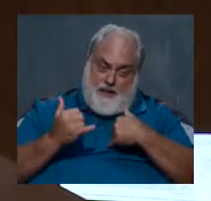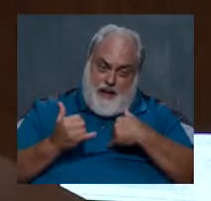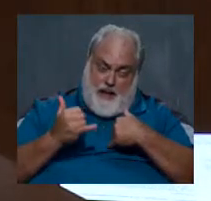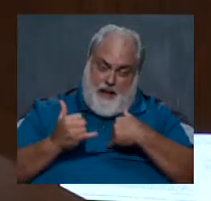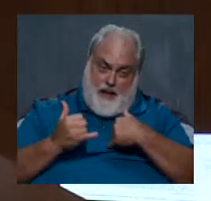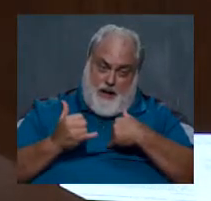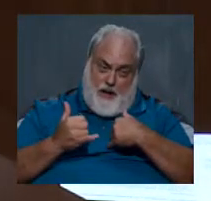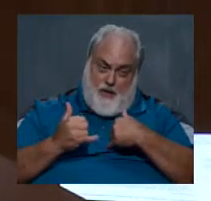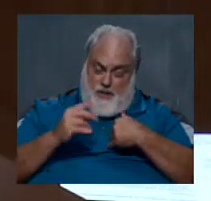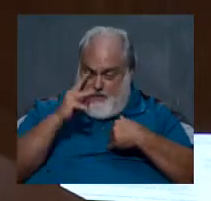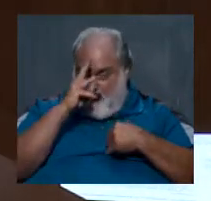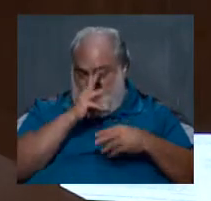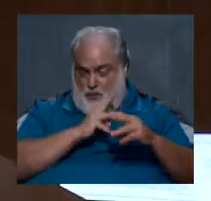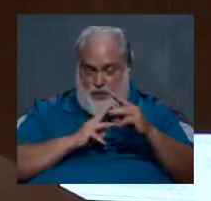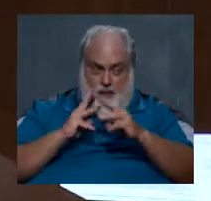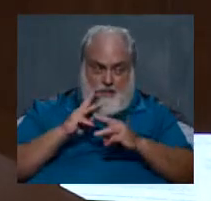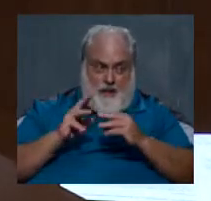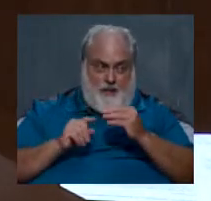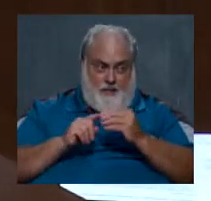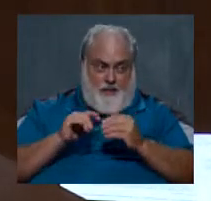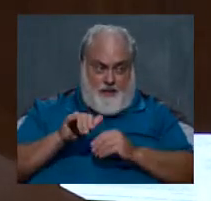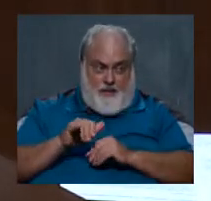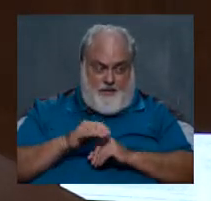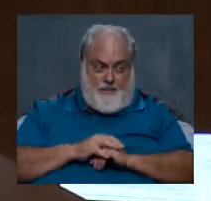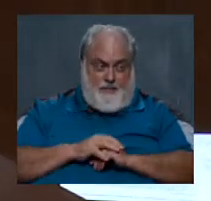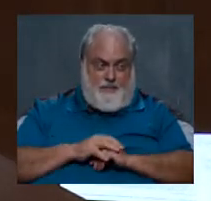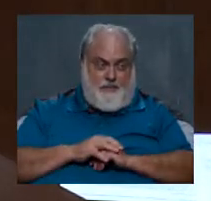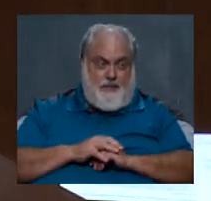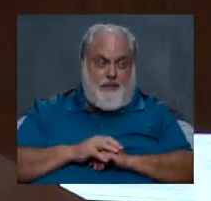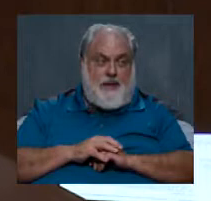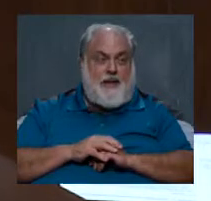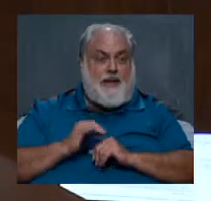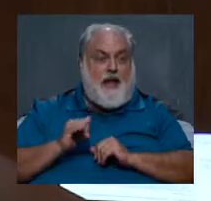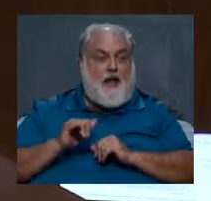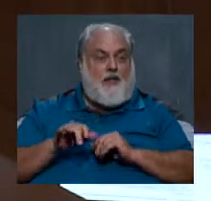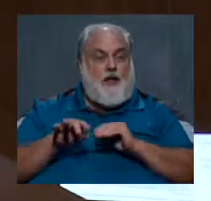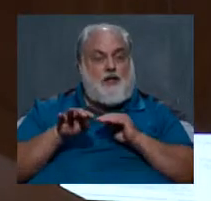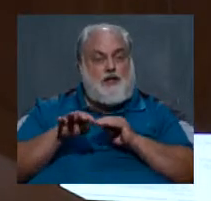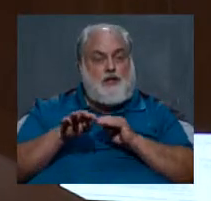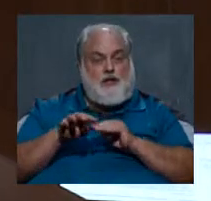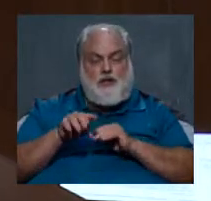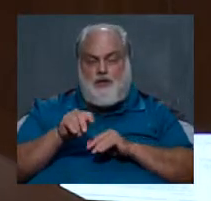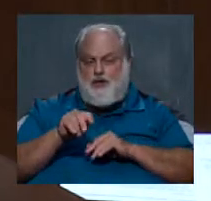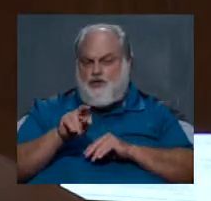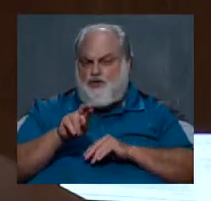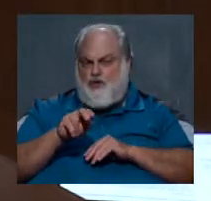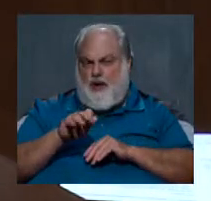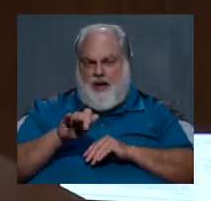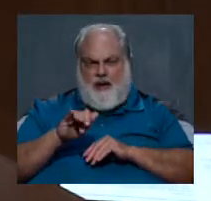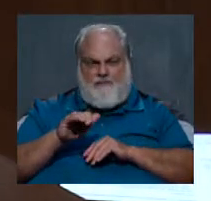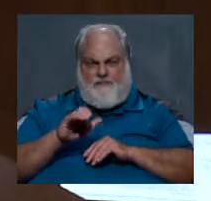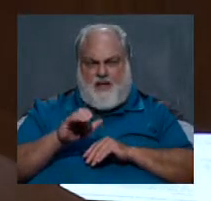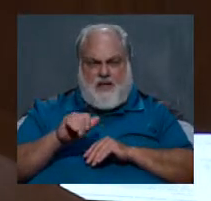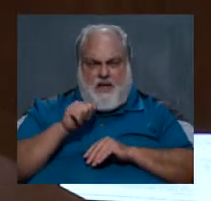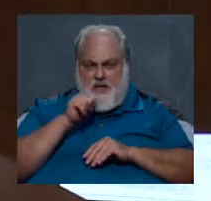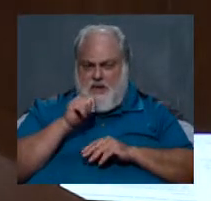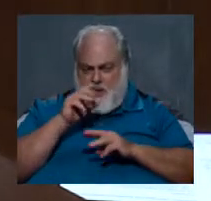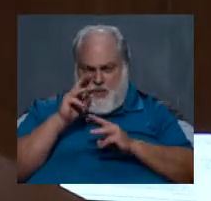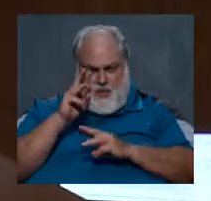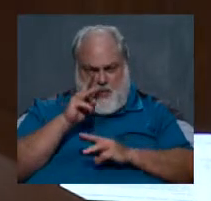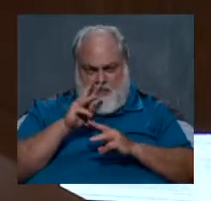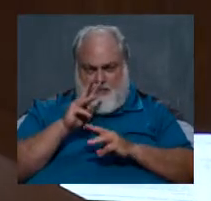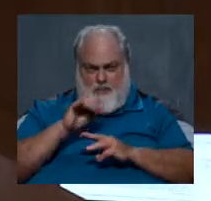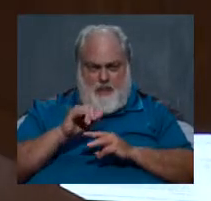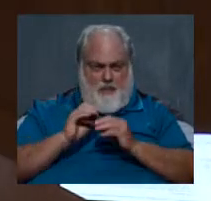and you wouldn't be worrying about this. Now, on the traffic, I don't worry about traffic. But most of